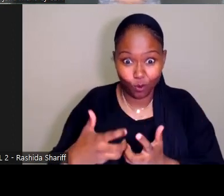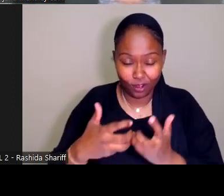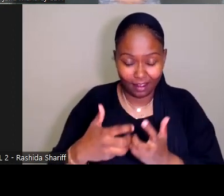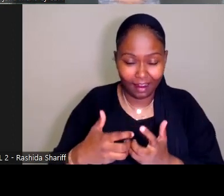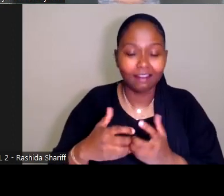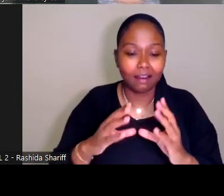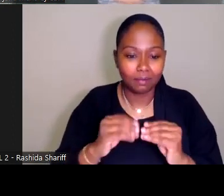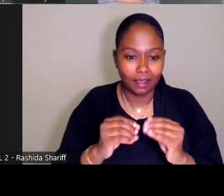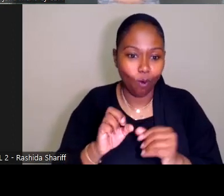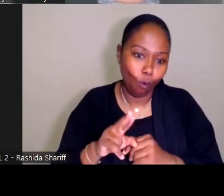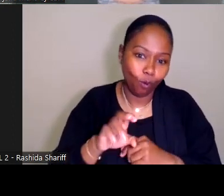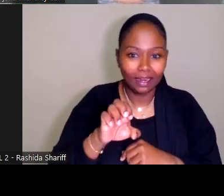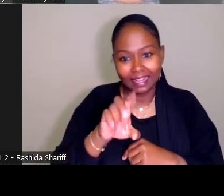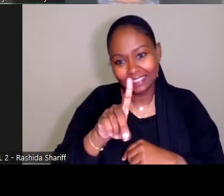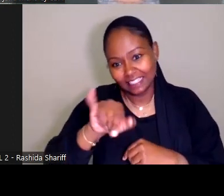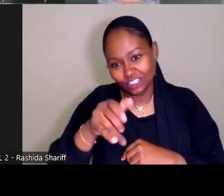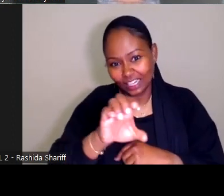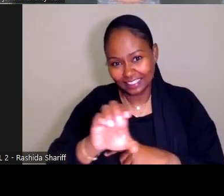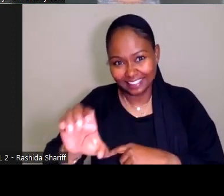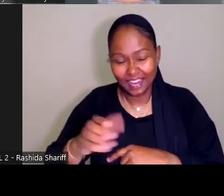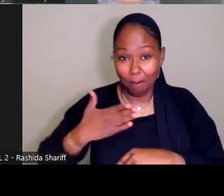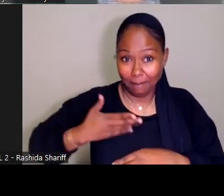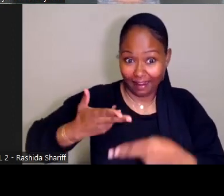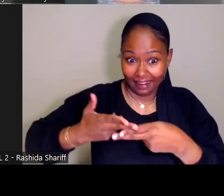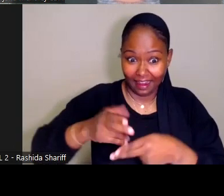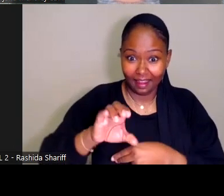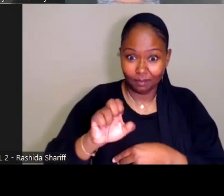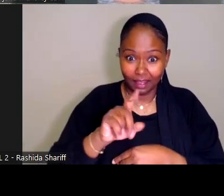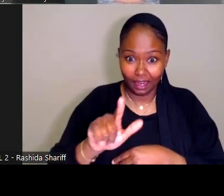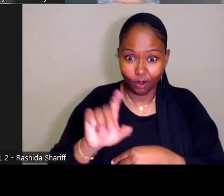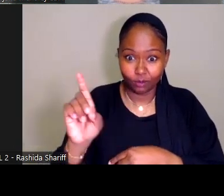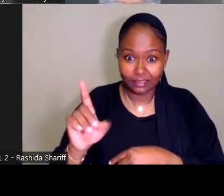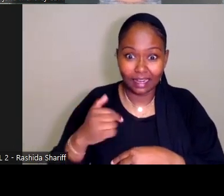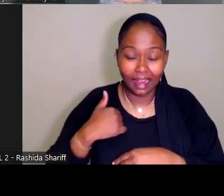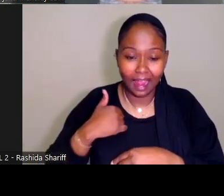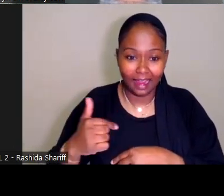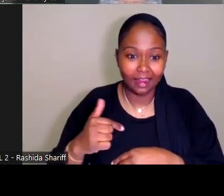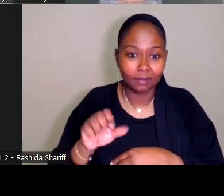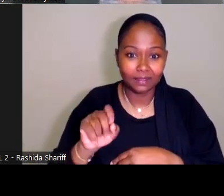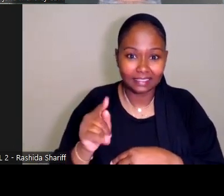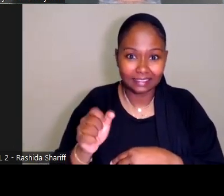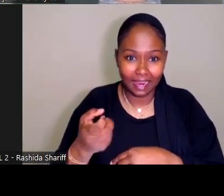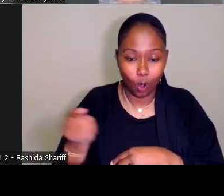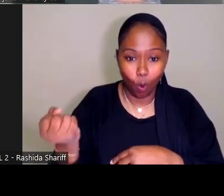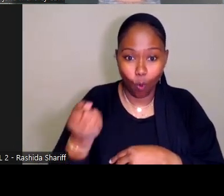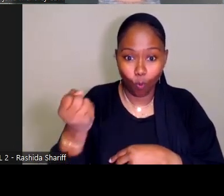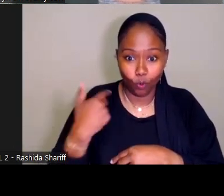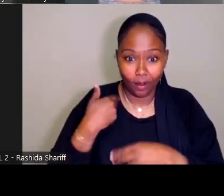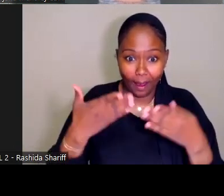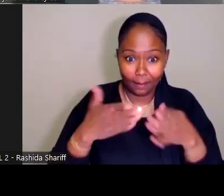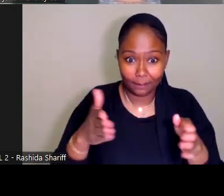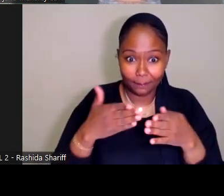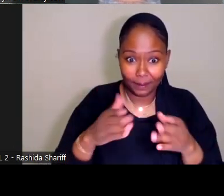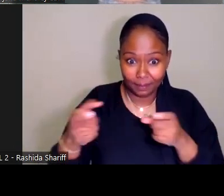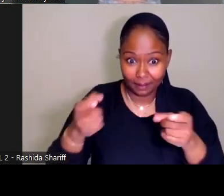or EDJCC. My name is Carol DeAndres, and I'm the Stakeholder and Public Engagement Manager